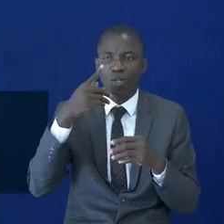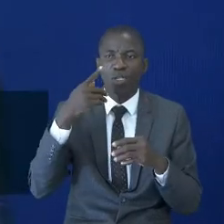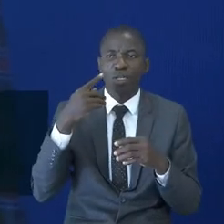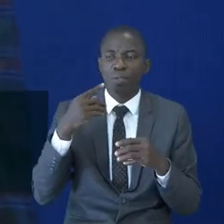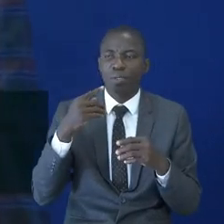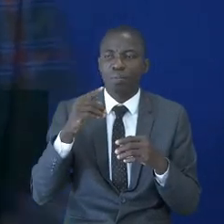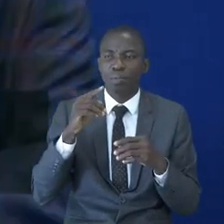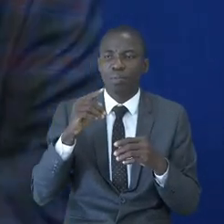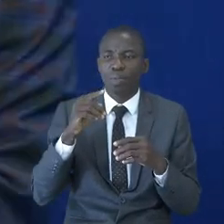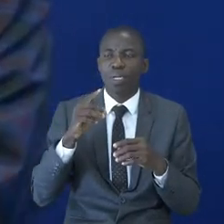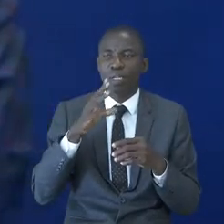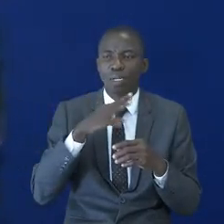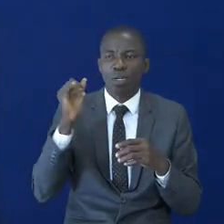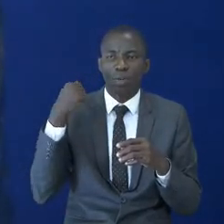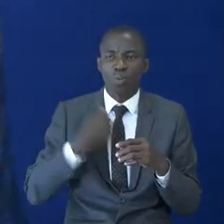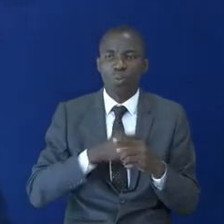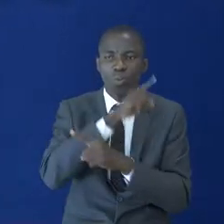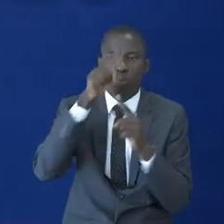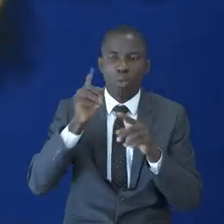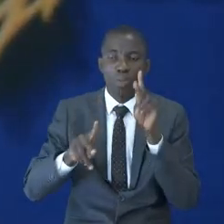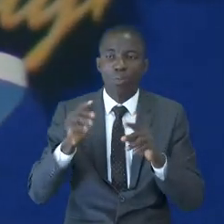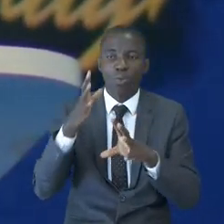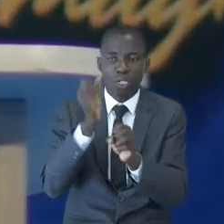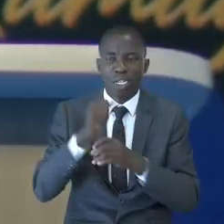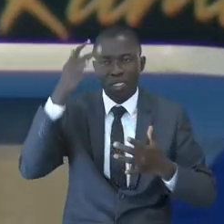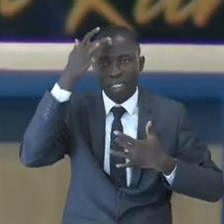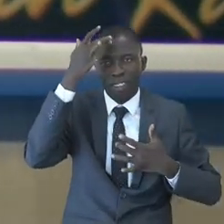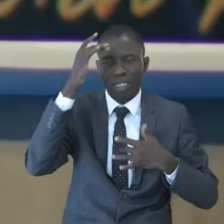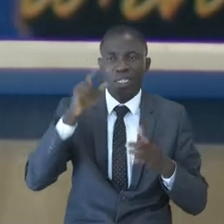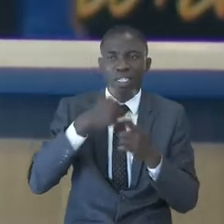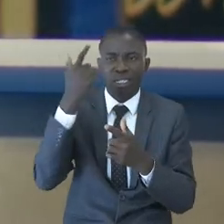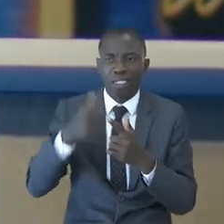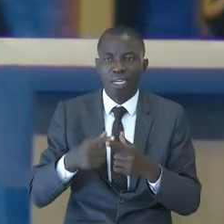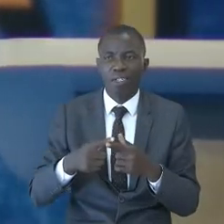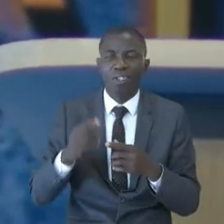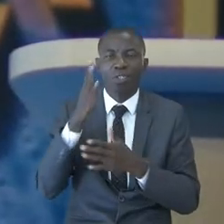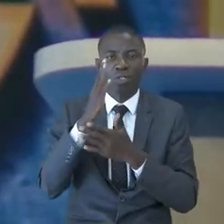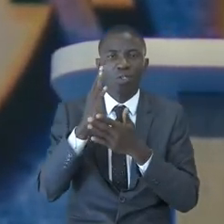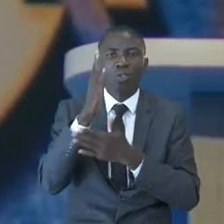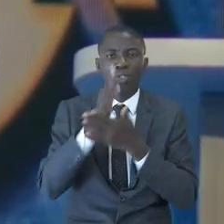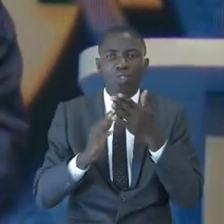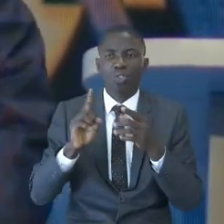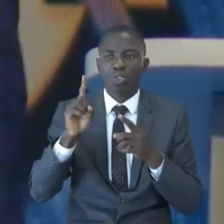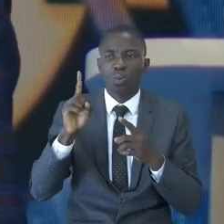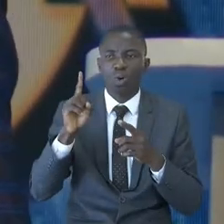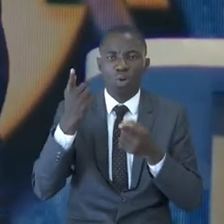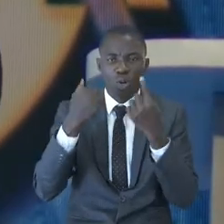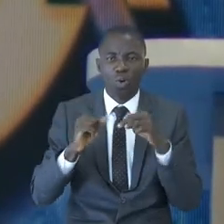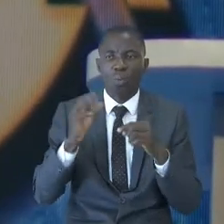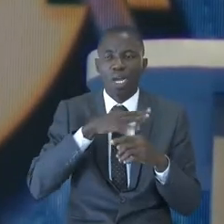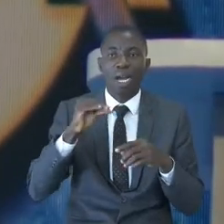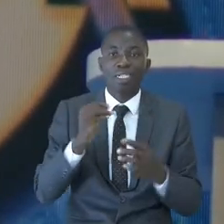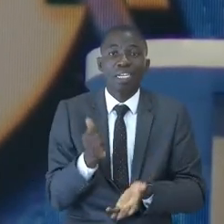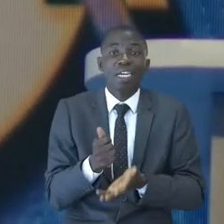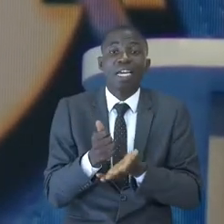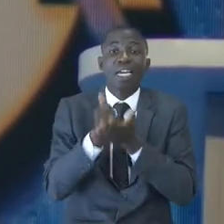years. That when people get sick, then somebody comes and helps